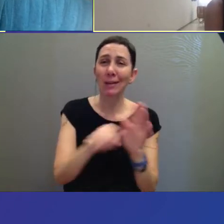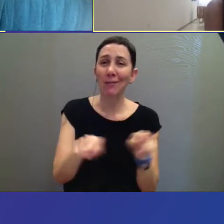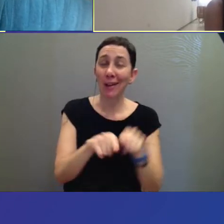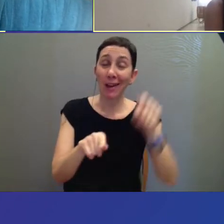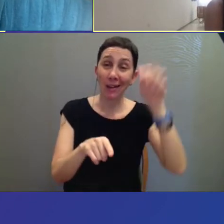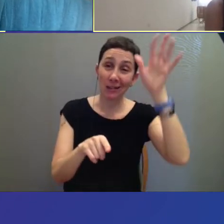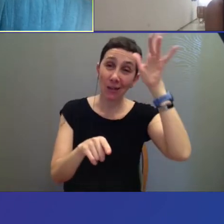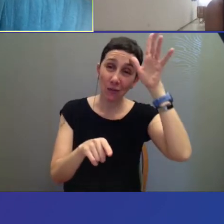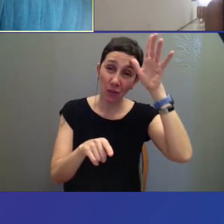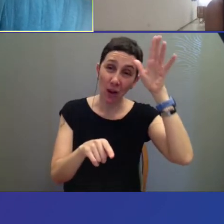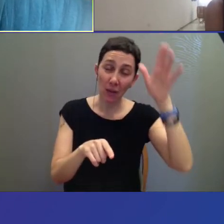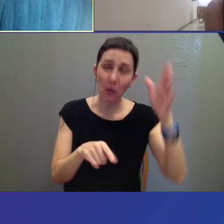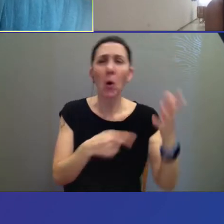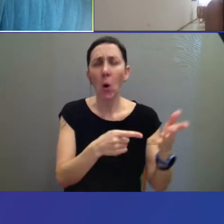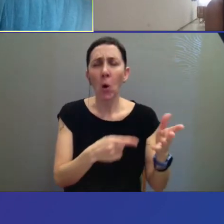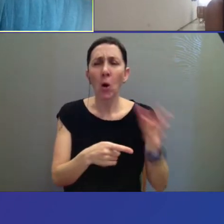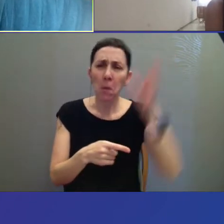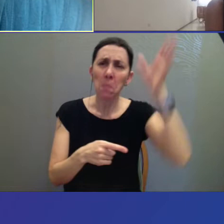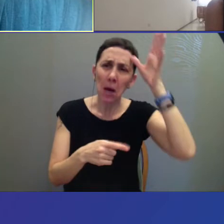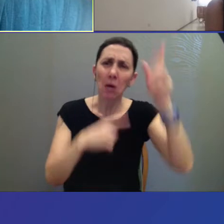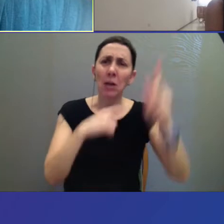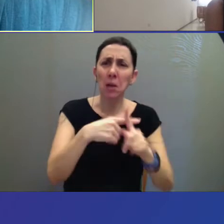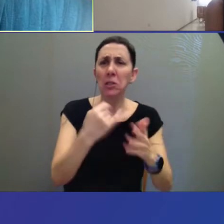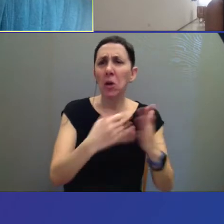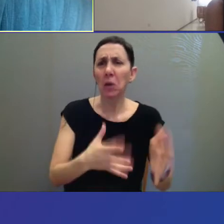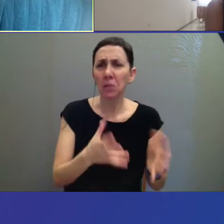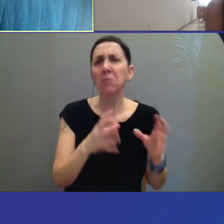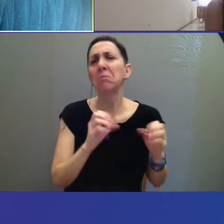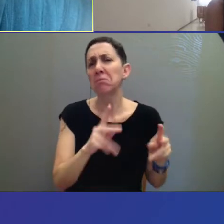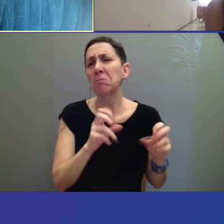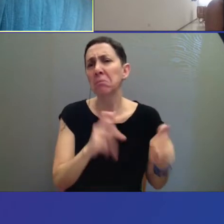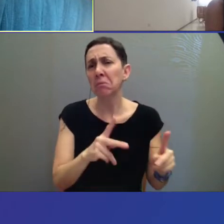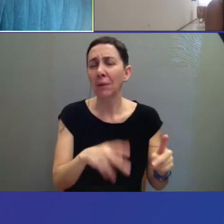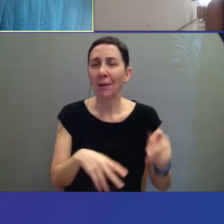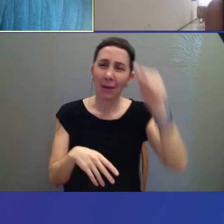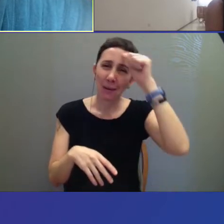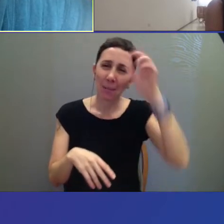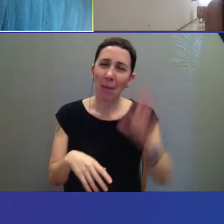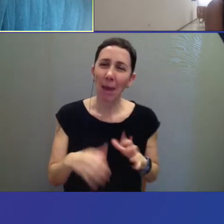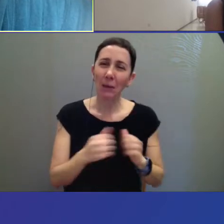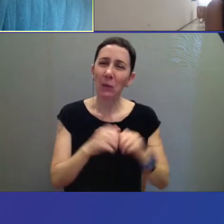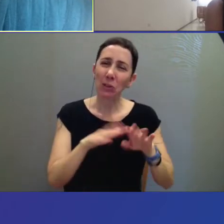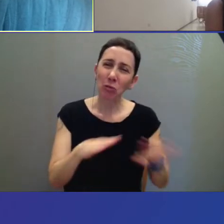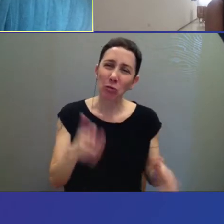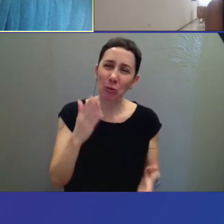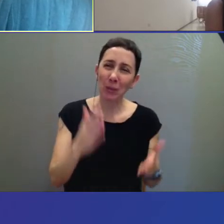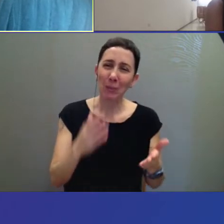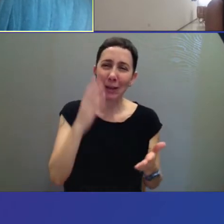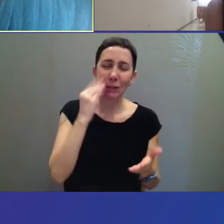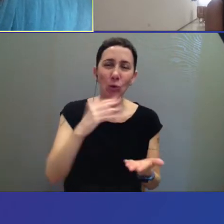I feel that I hear it less about men who have children than women who have children.